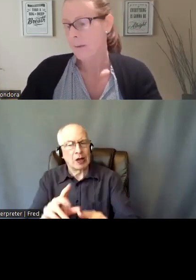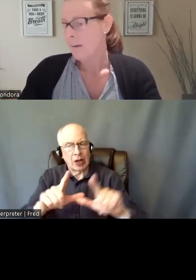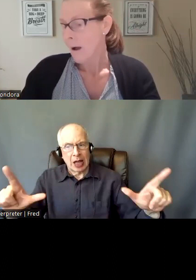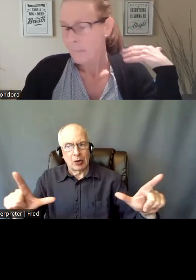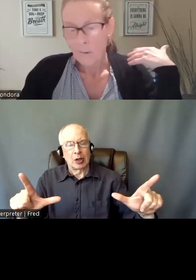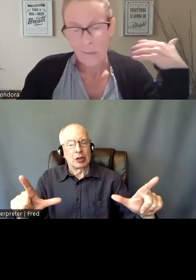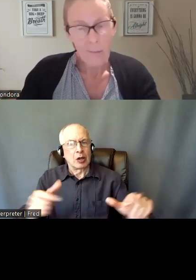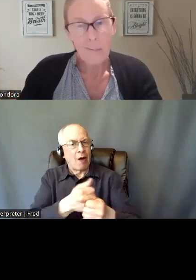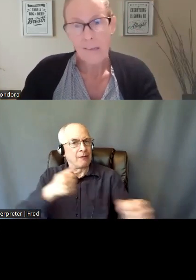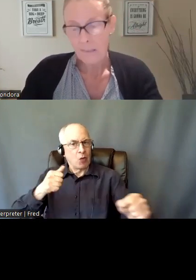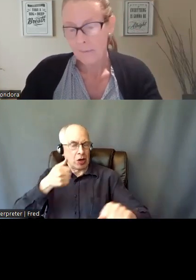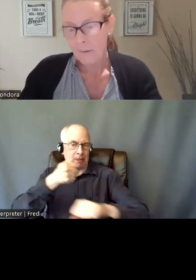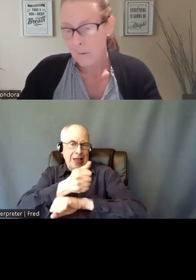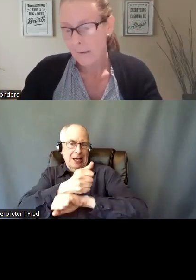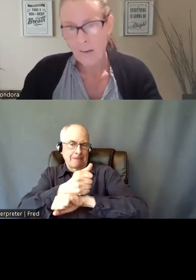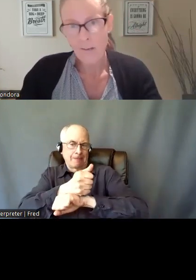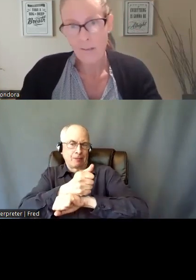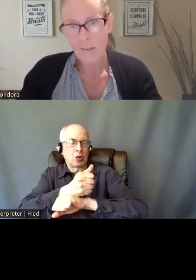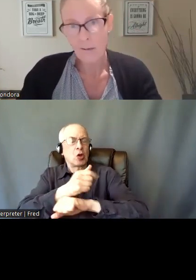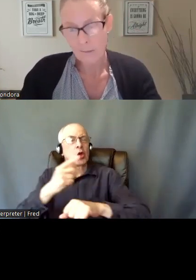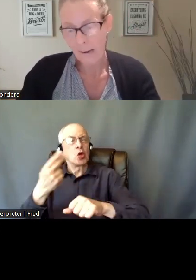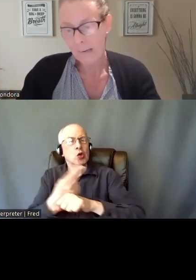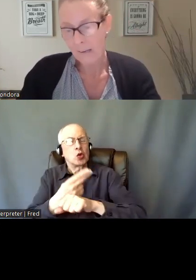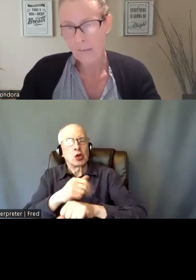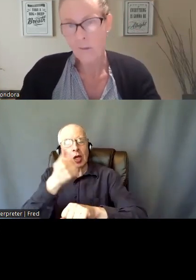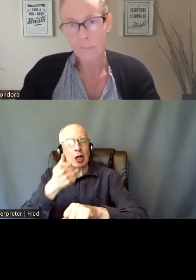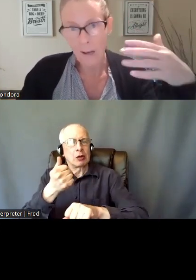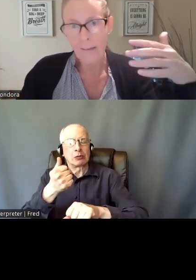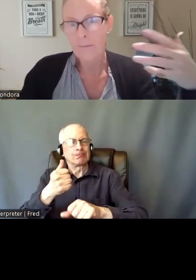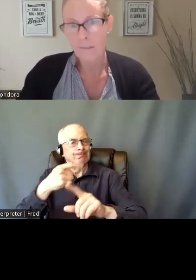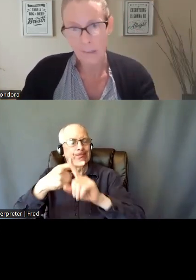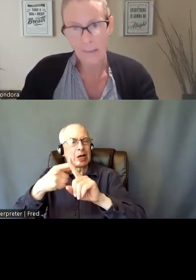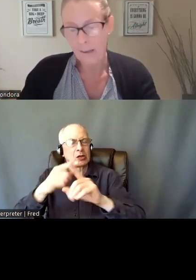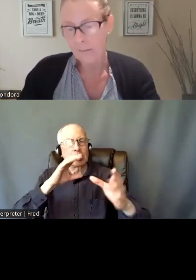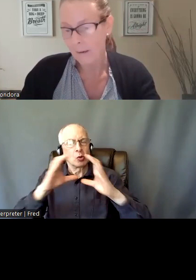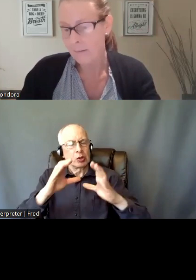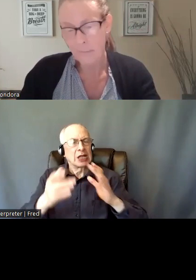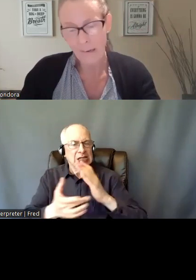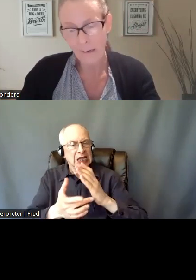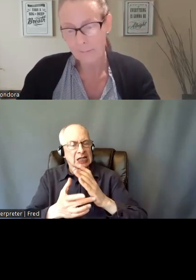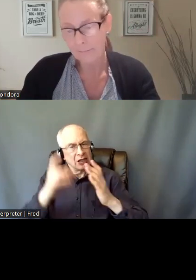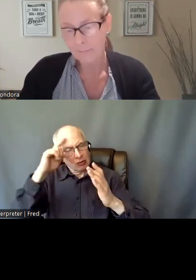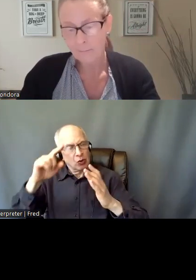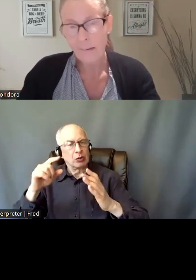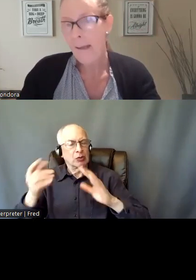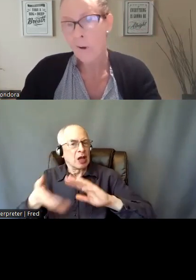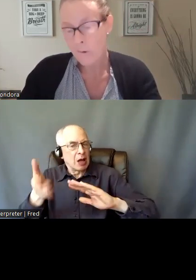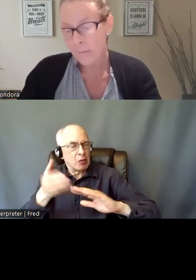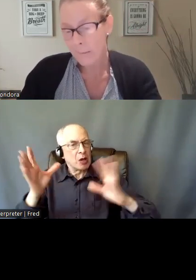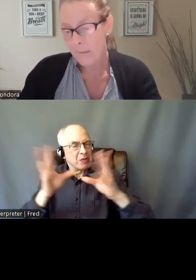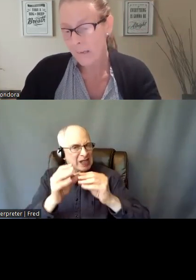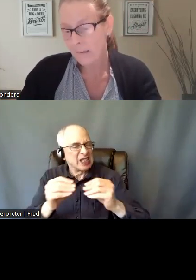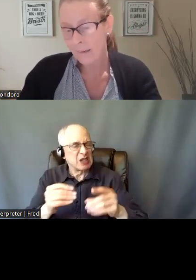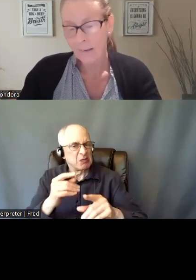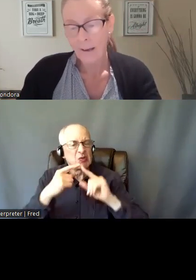blame, using other positive communication techniques to run and facilitate an effective meeting, and